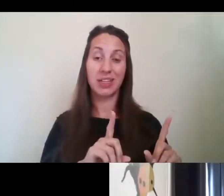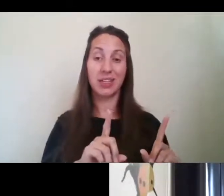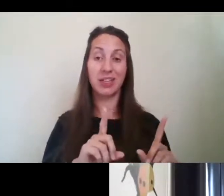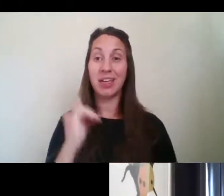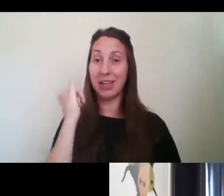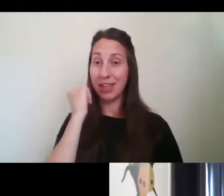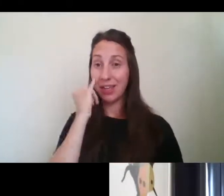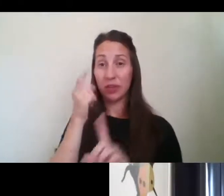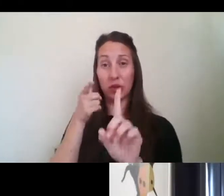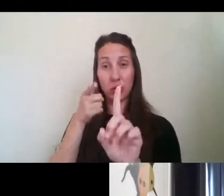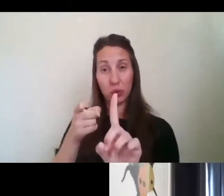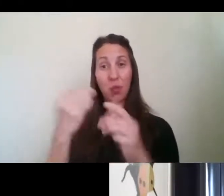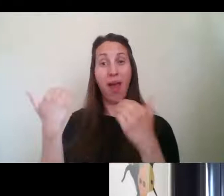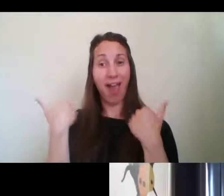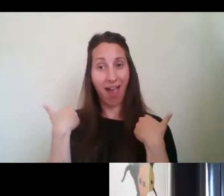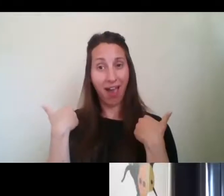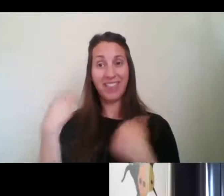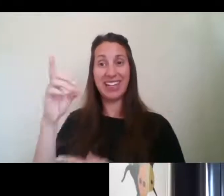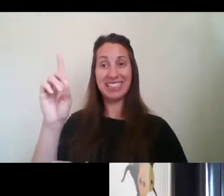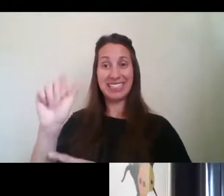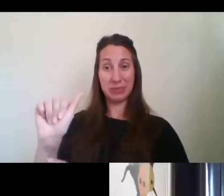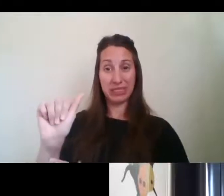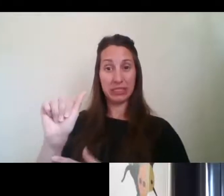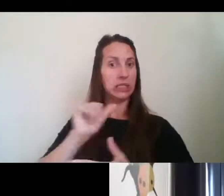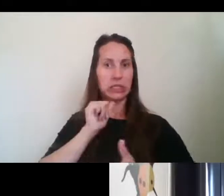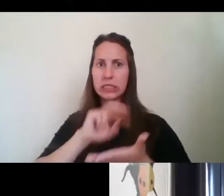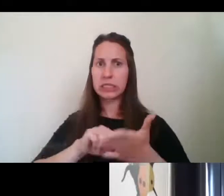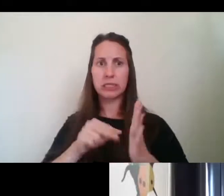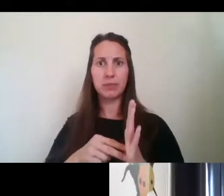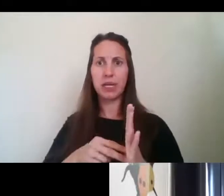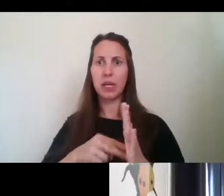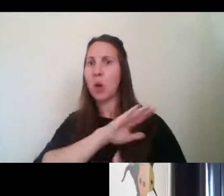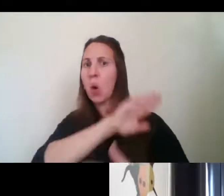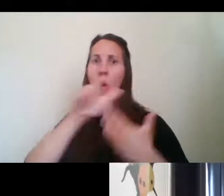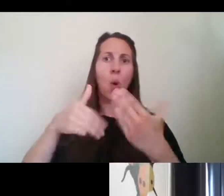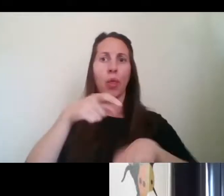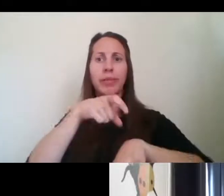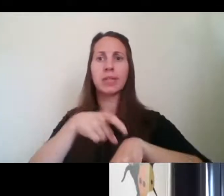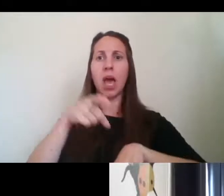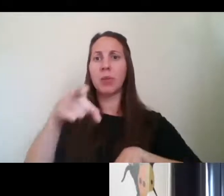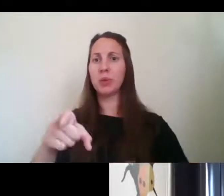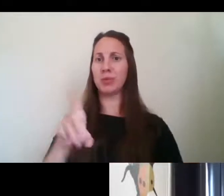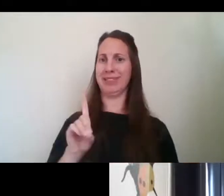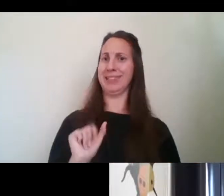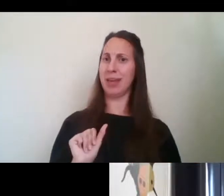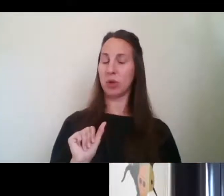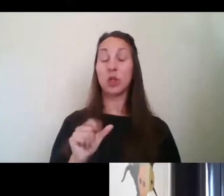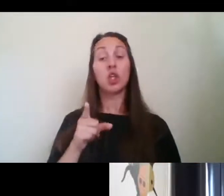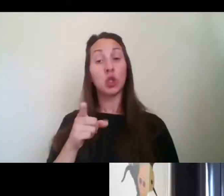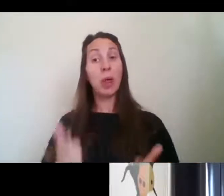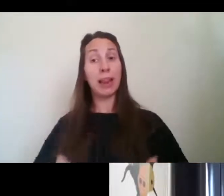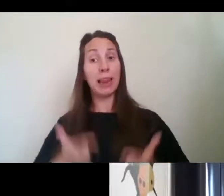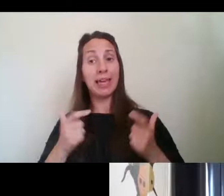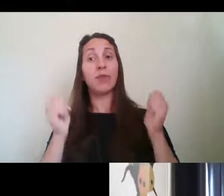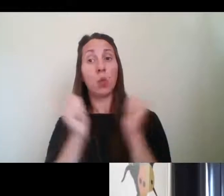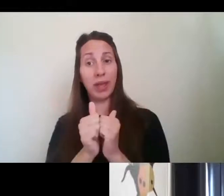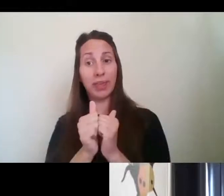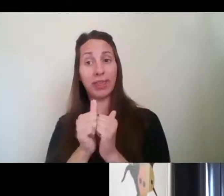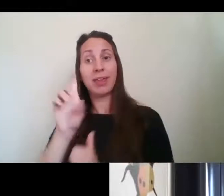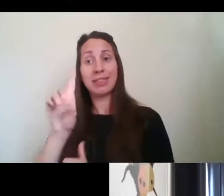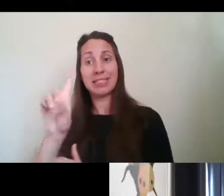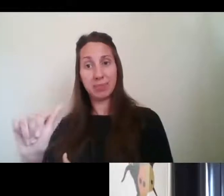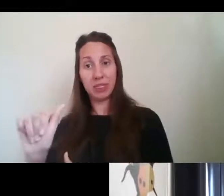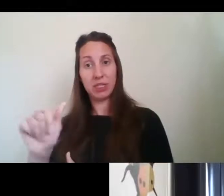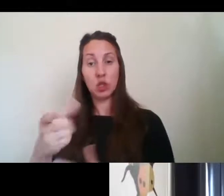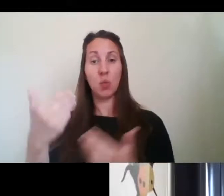not disabled all the time. You can live with a disability, you can have a disability, and there are times when